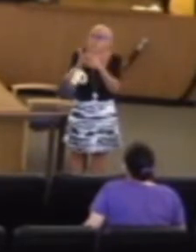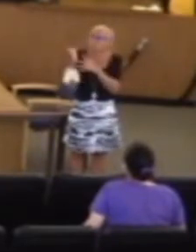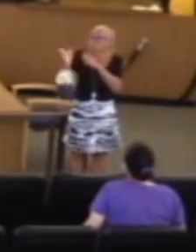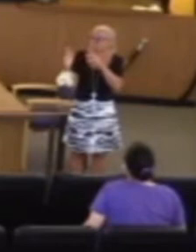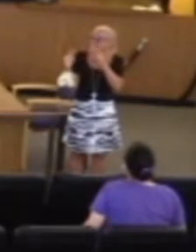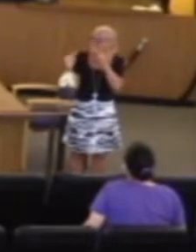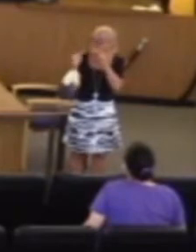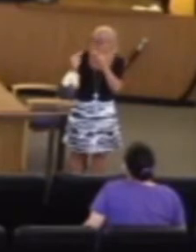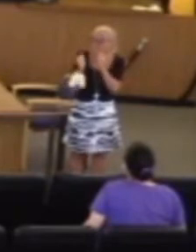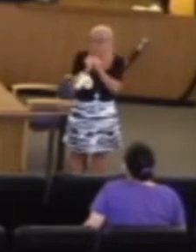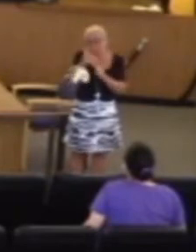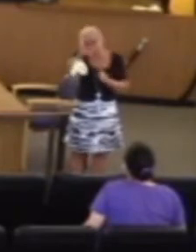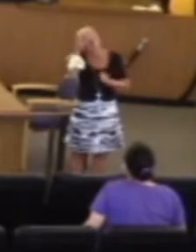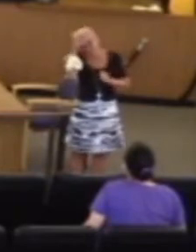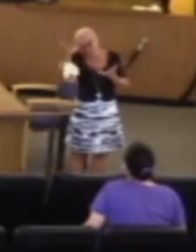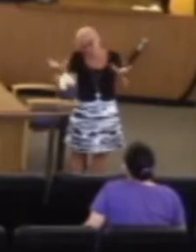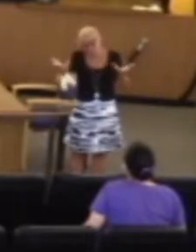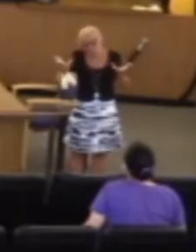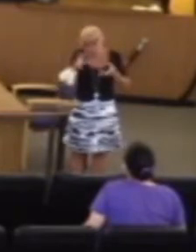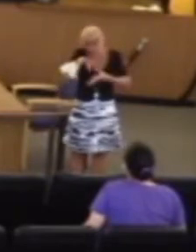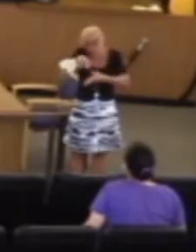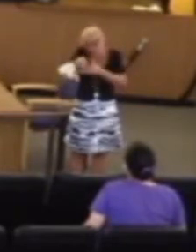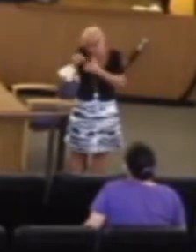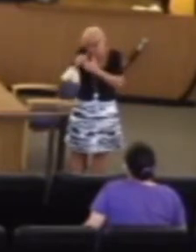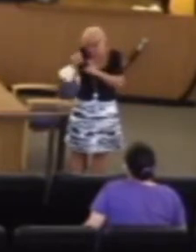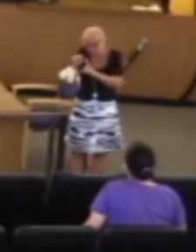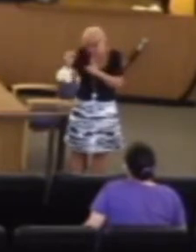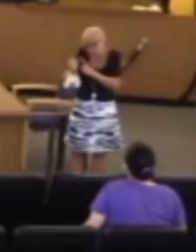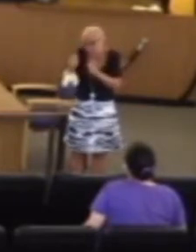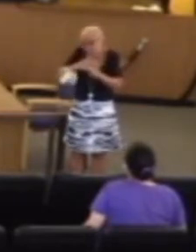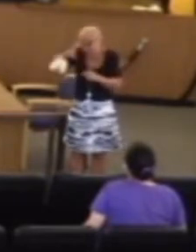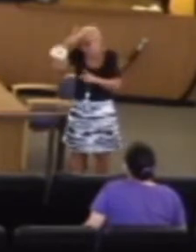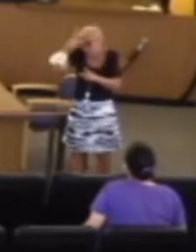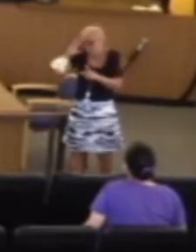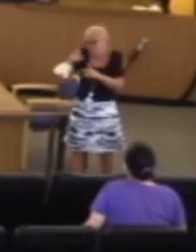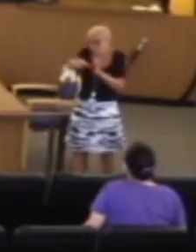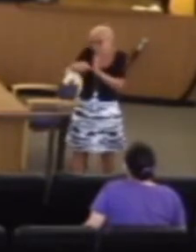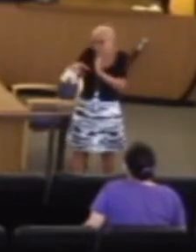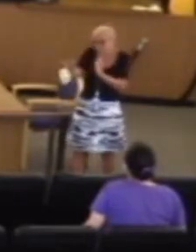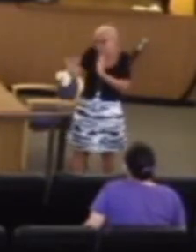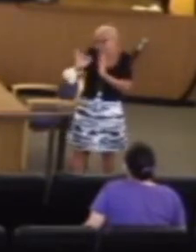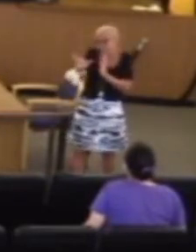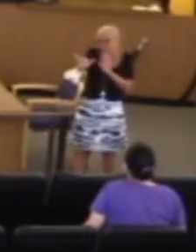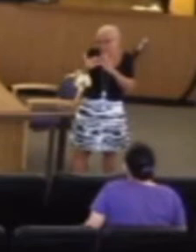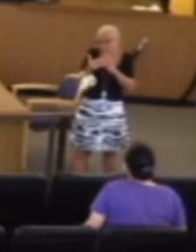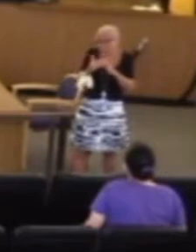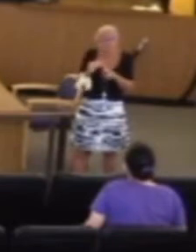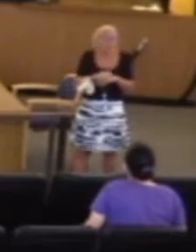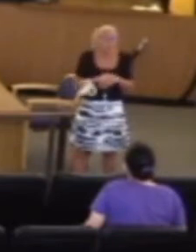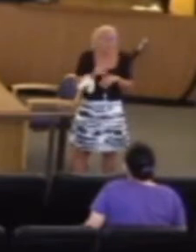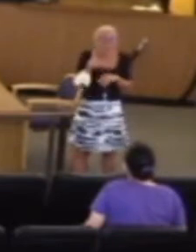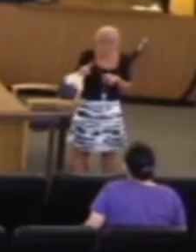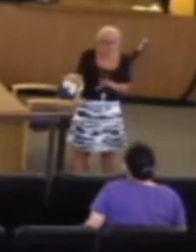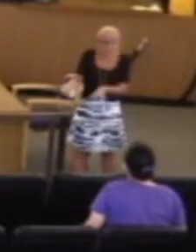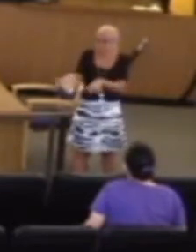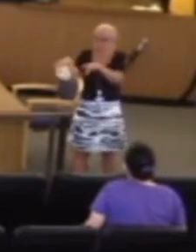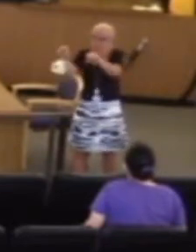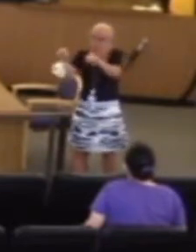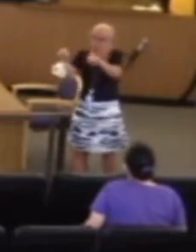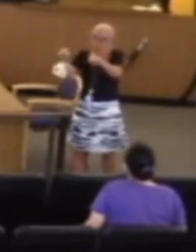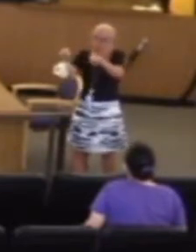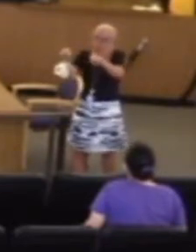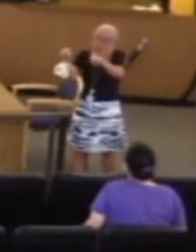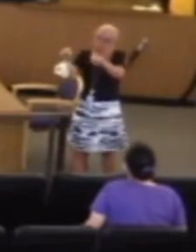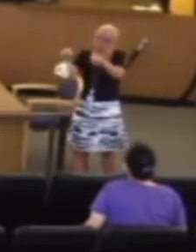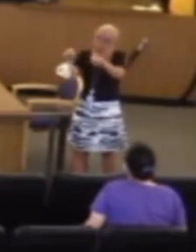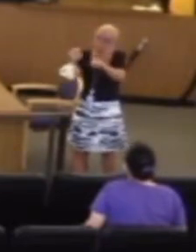my father, quite frankly, who was representing the community, they acquired Franklin General Hospital, is